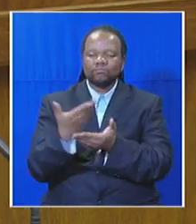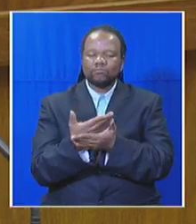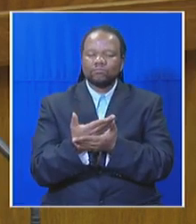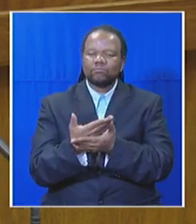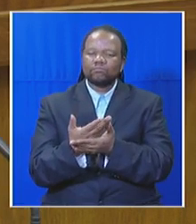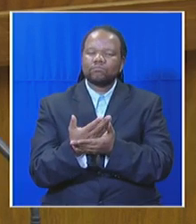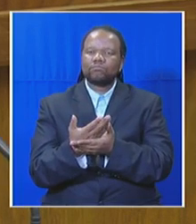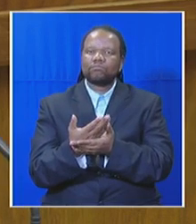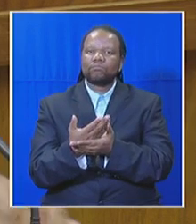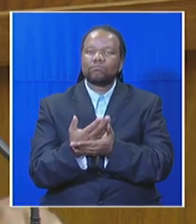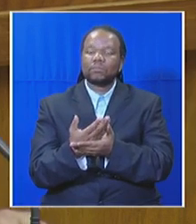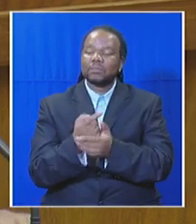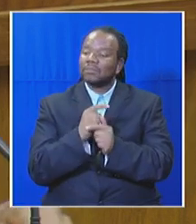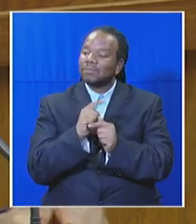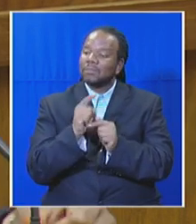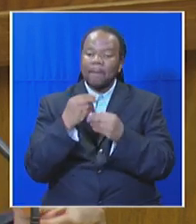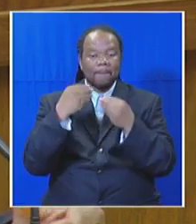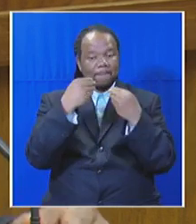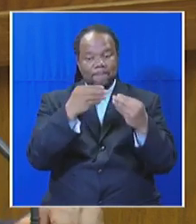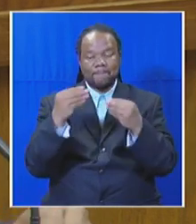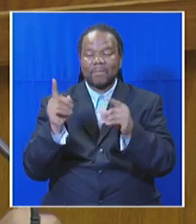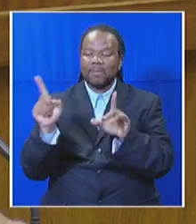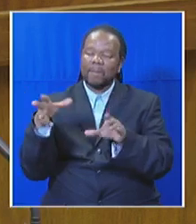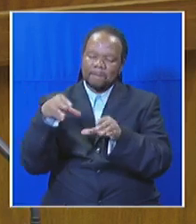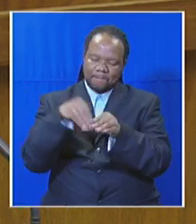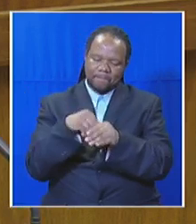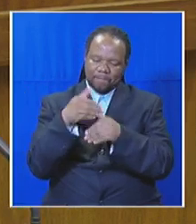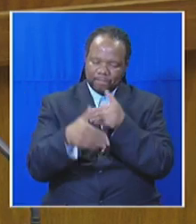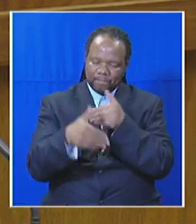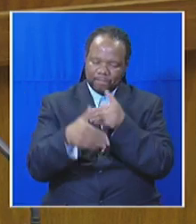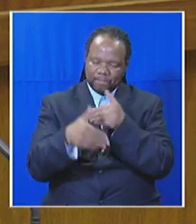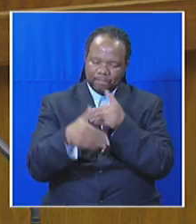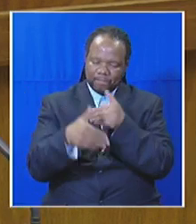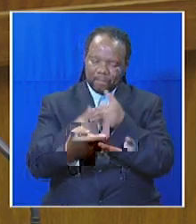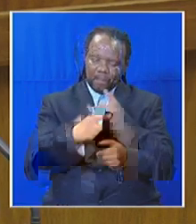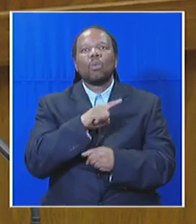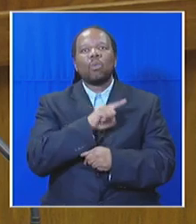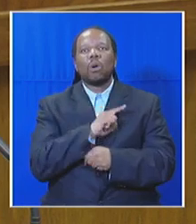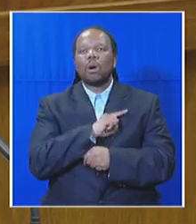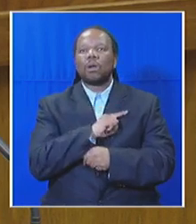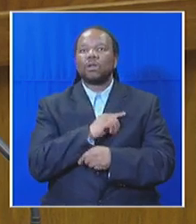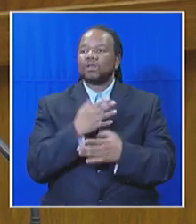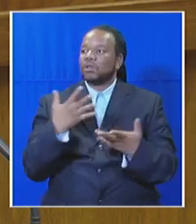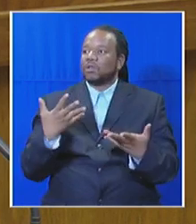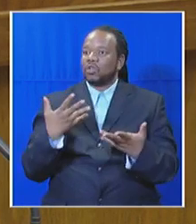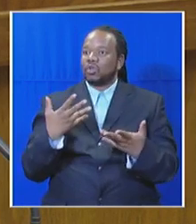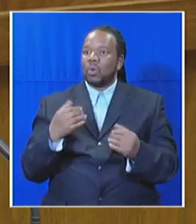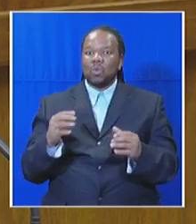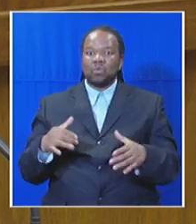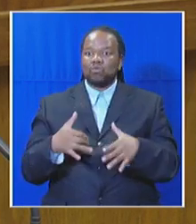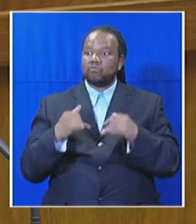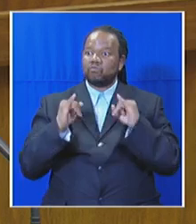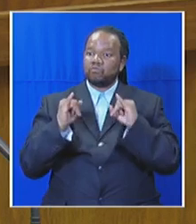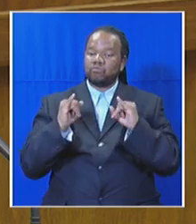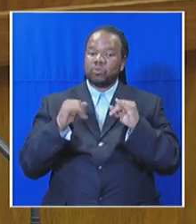they are part of the process, because there will be no industrialization without their